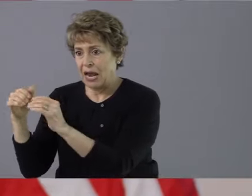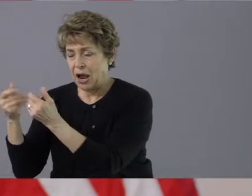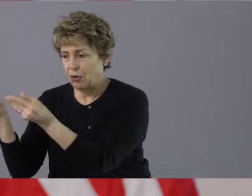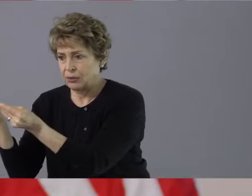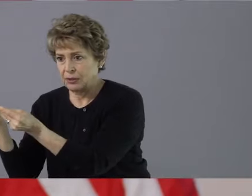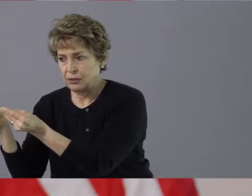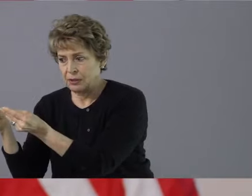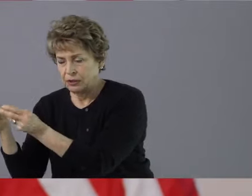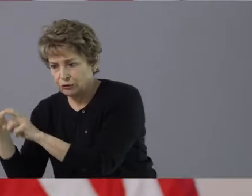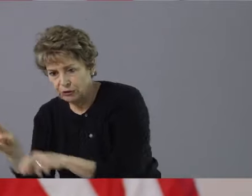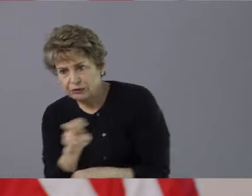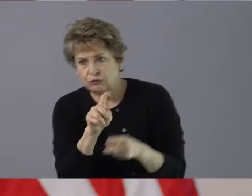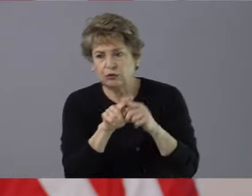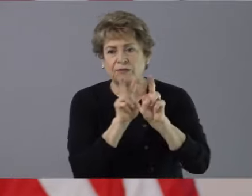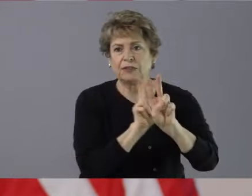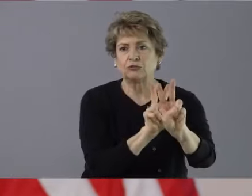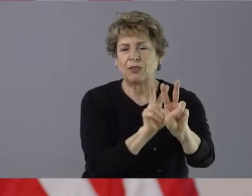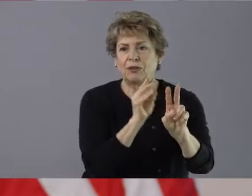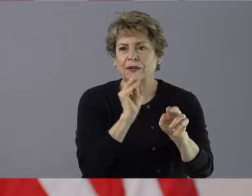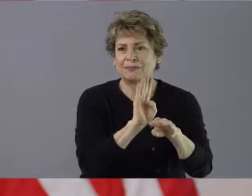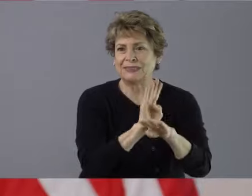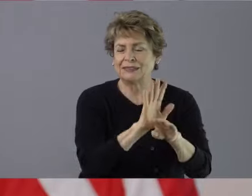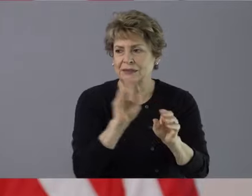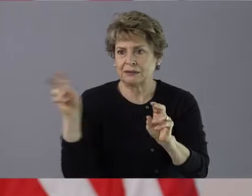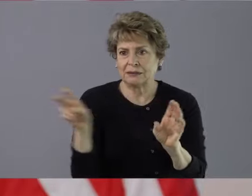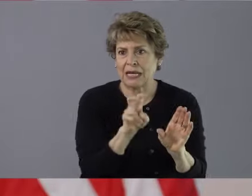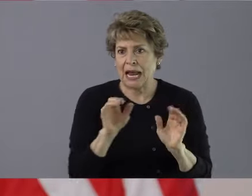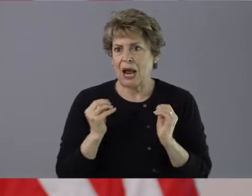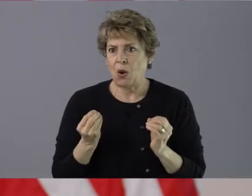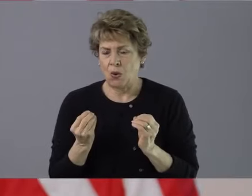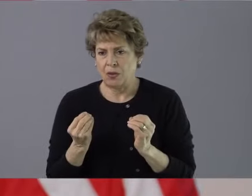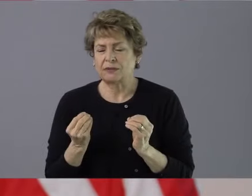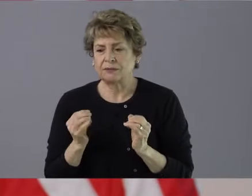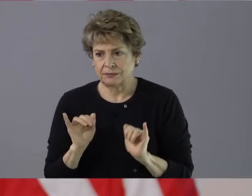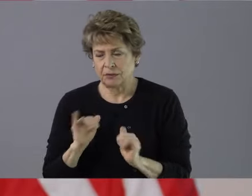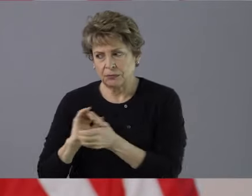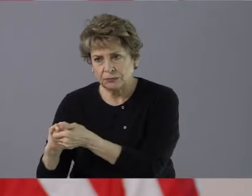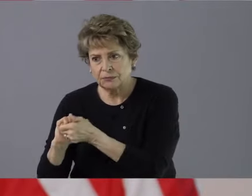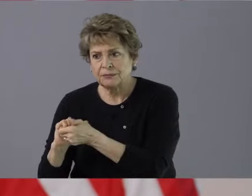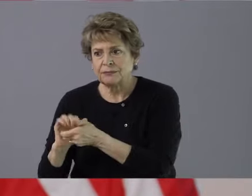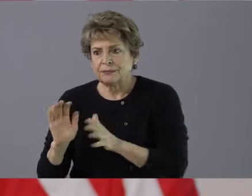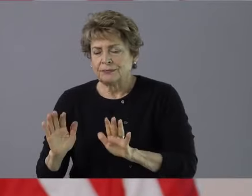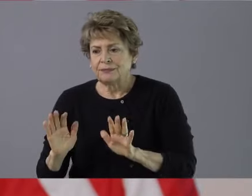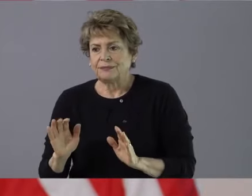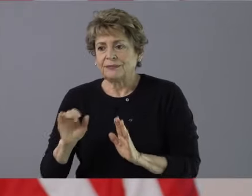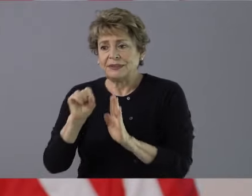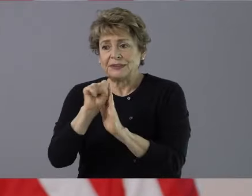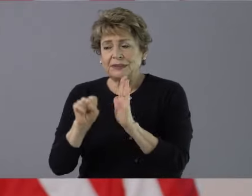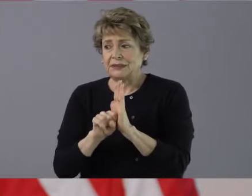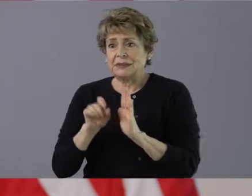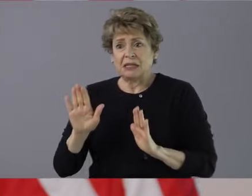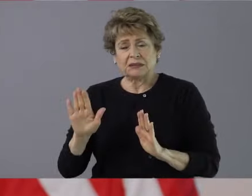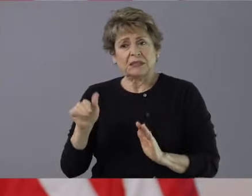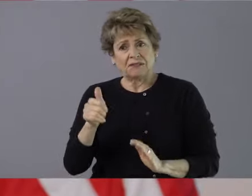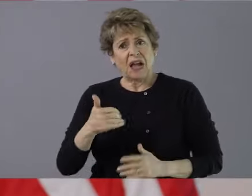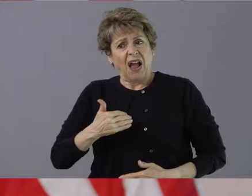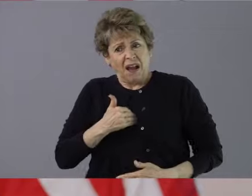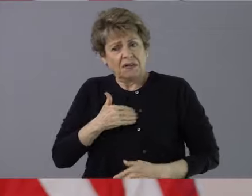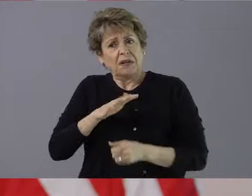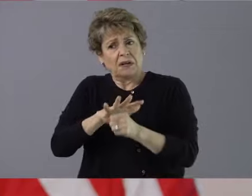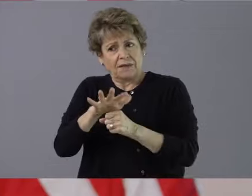almost at capacity. The rest of the state actually has capacity to handle any of the decedents or